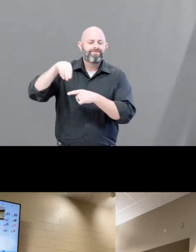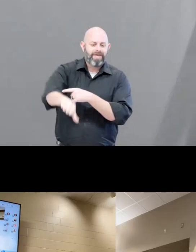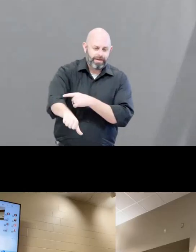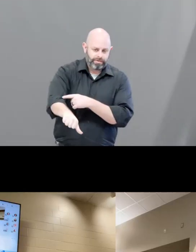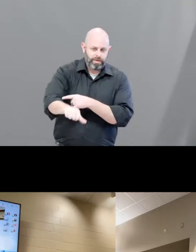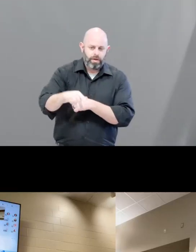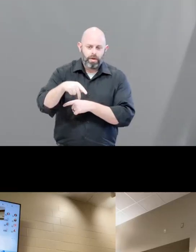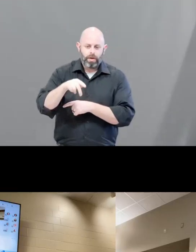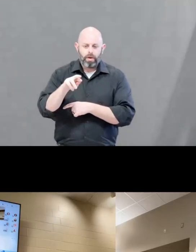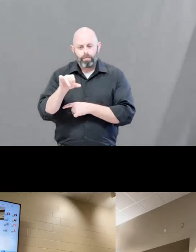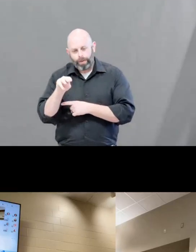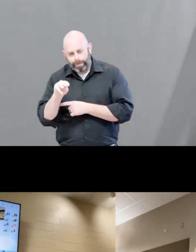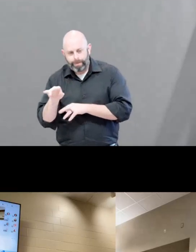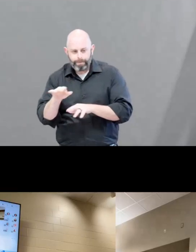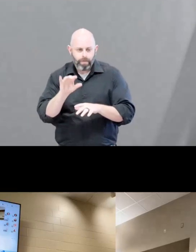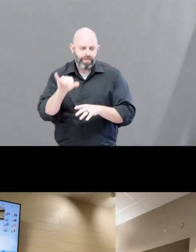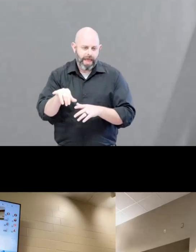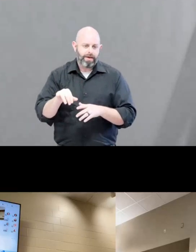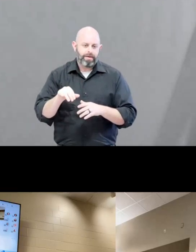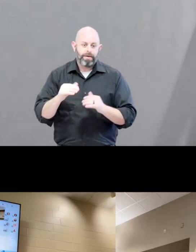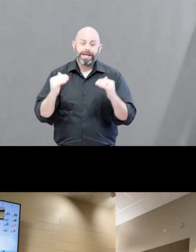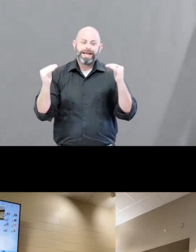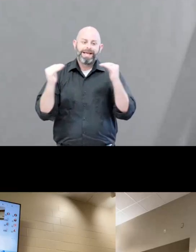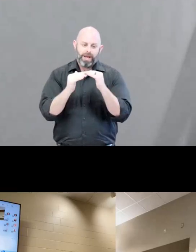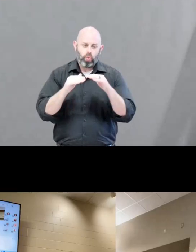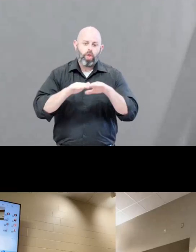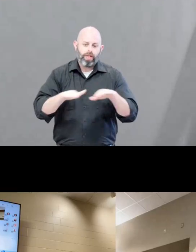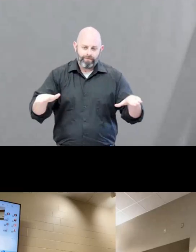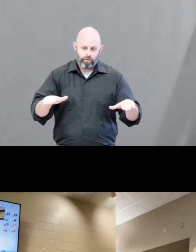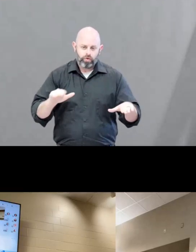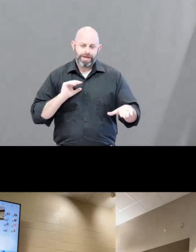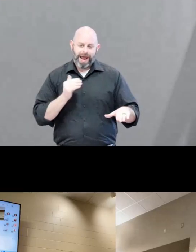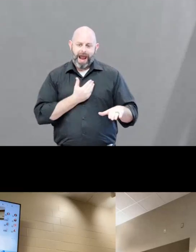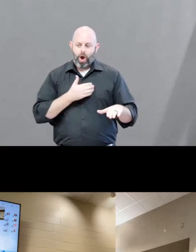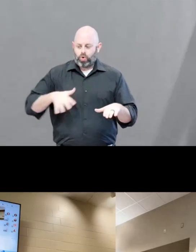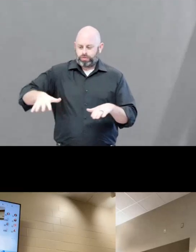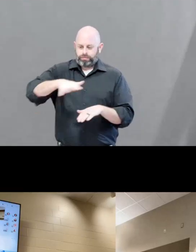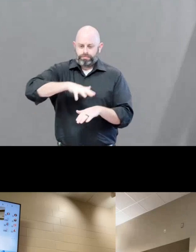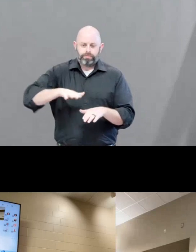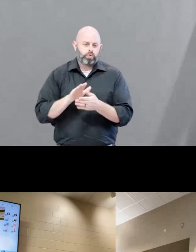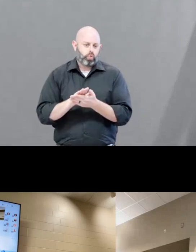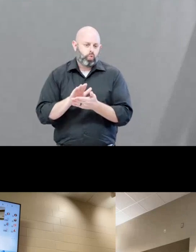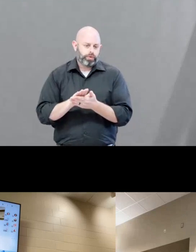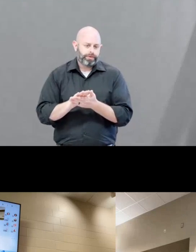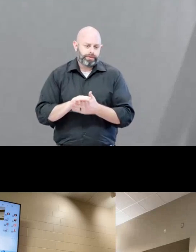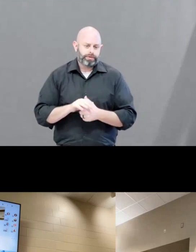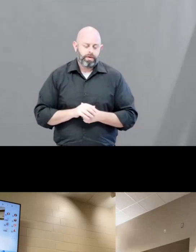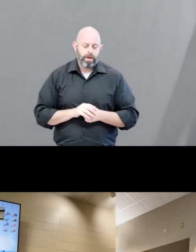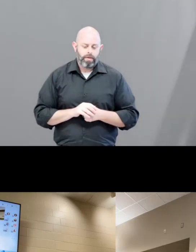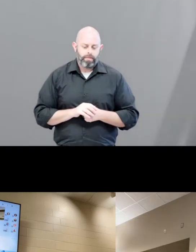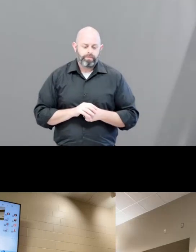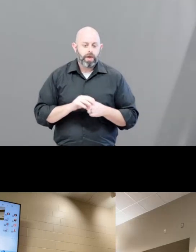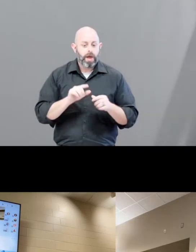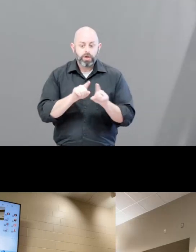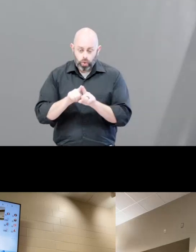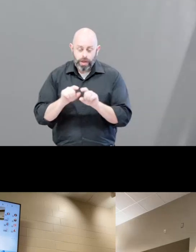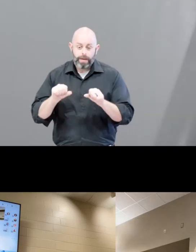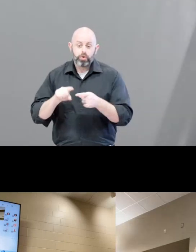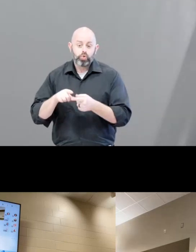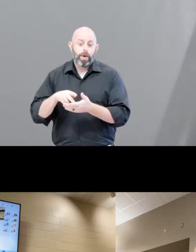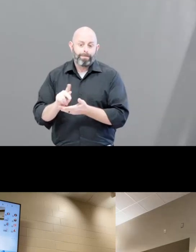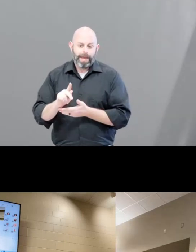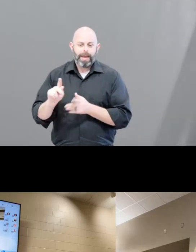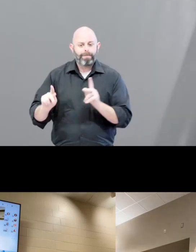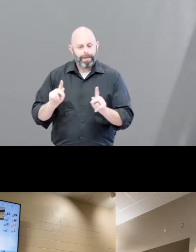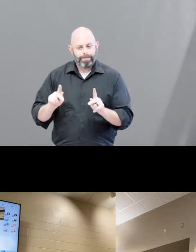those supplements at a level equal to our surrounding area, as well as be able to pay